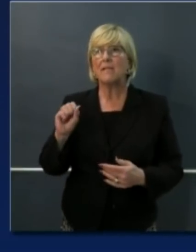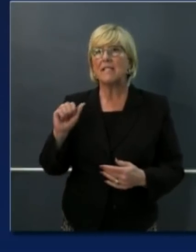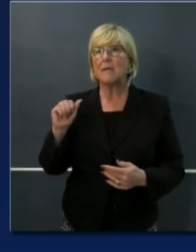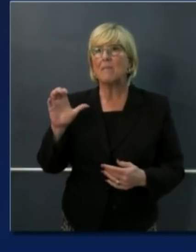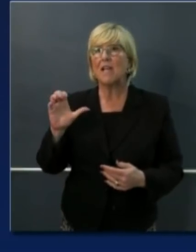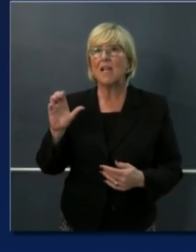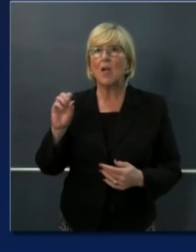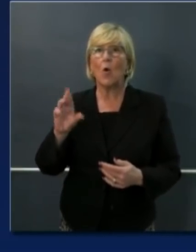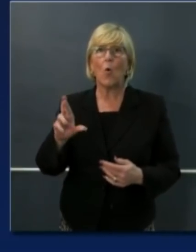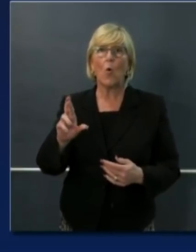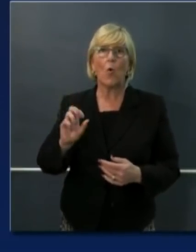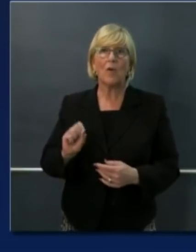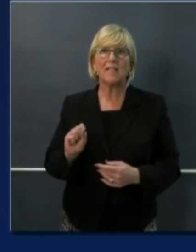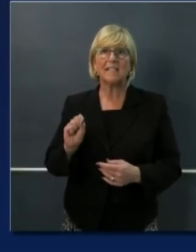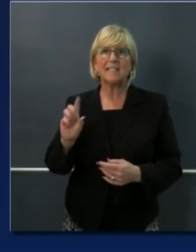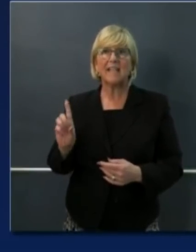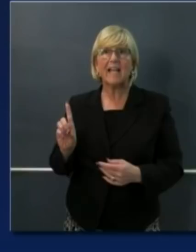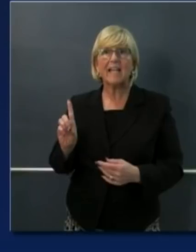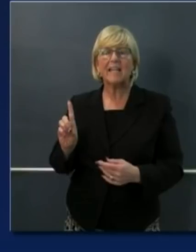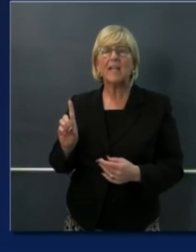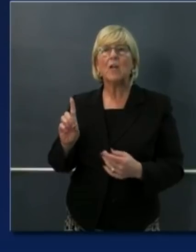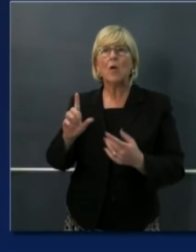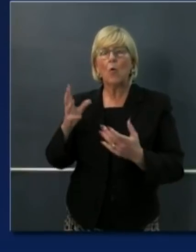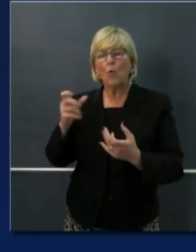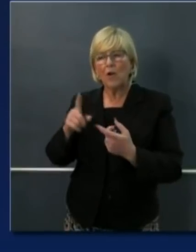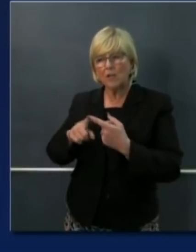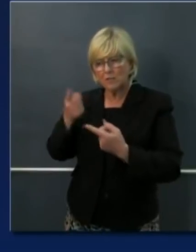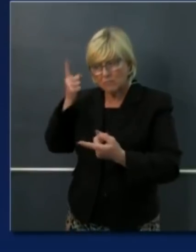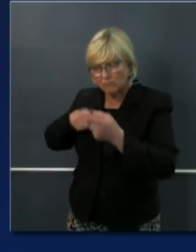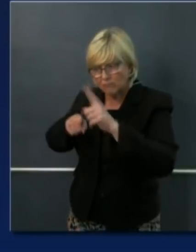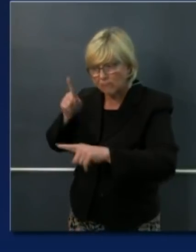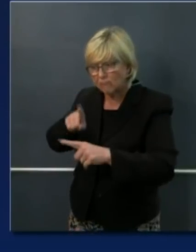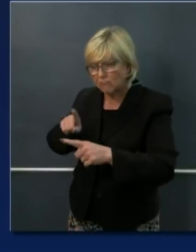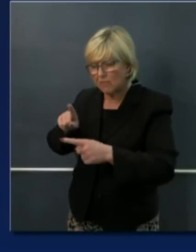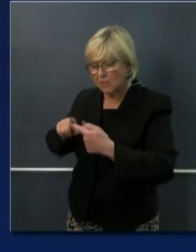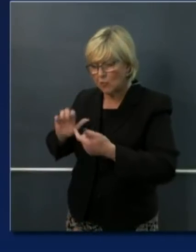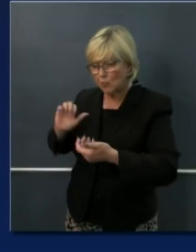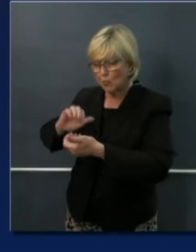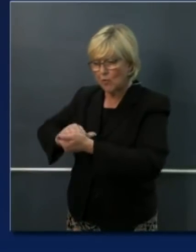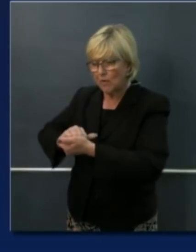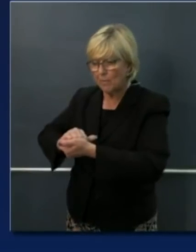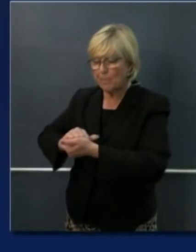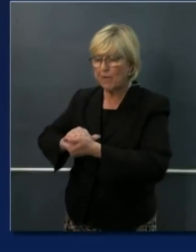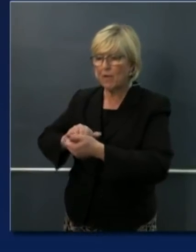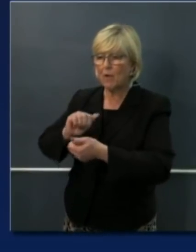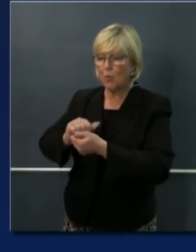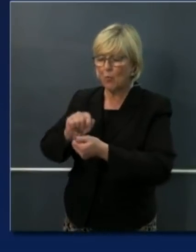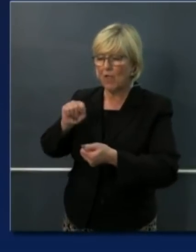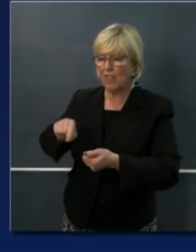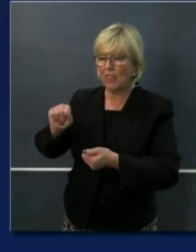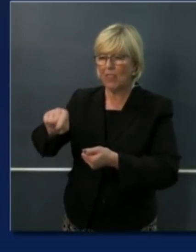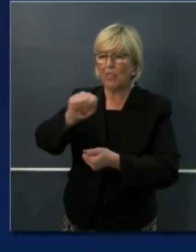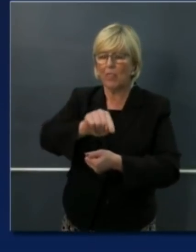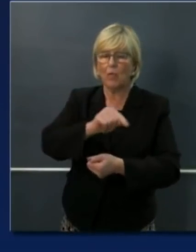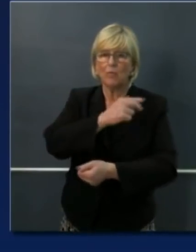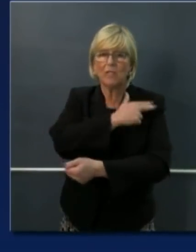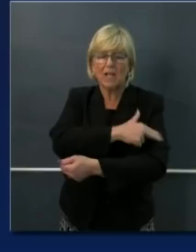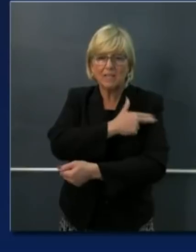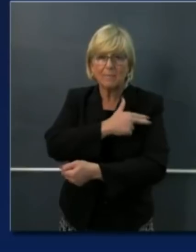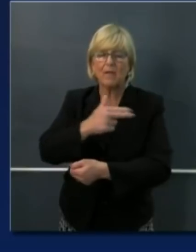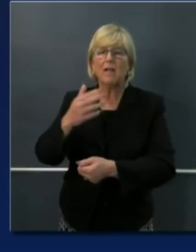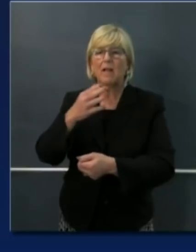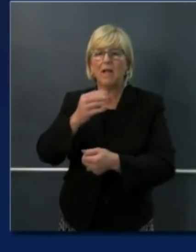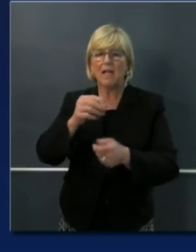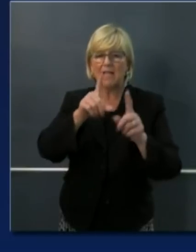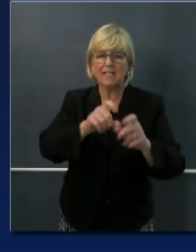area, really connecting all of these facilities to one of these testing hubs so that those specimens can be processed. It